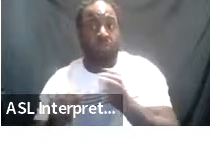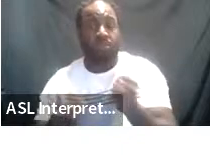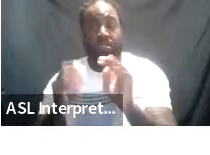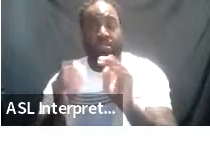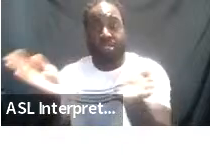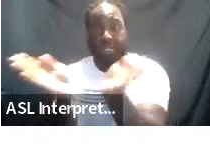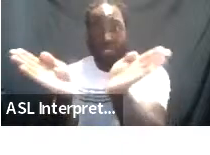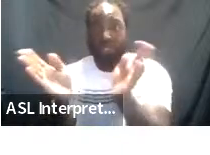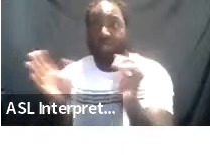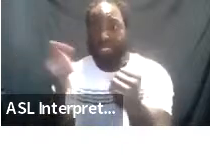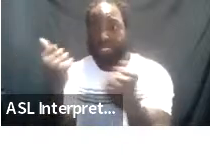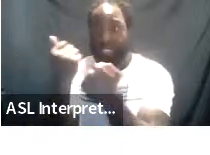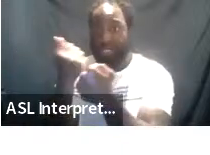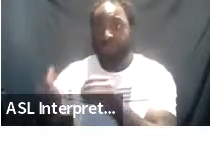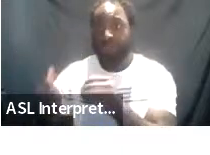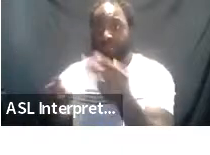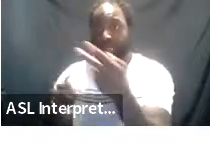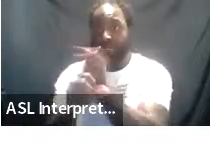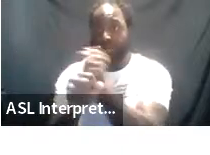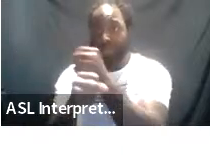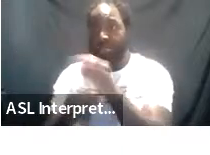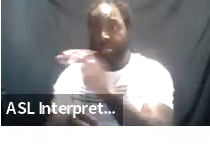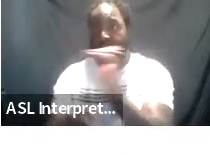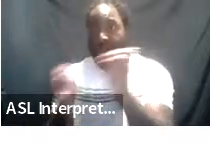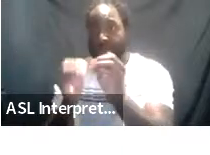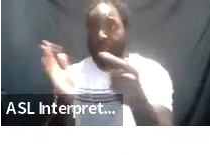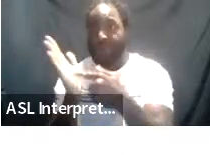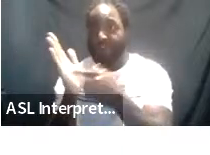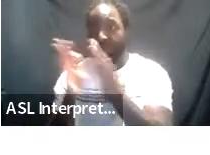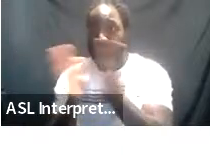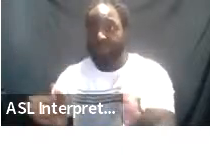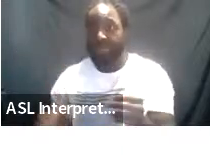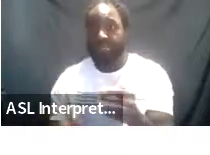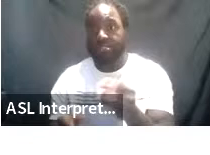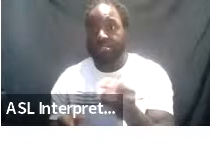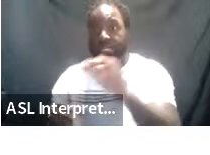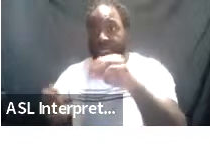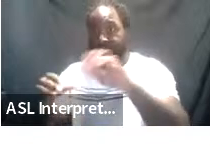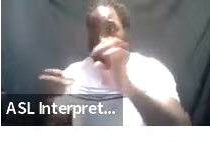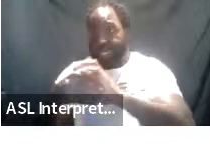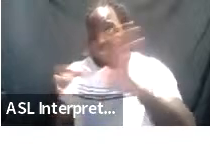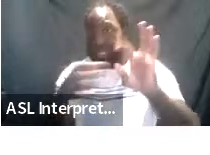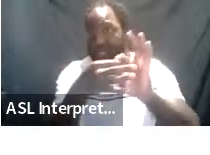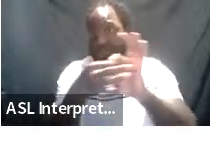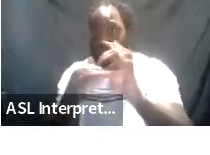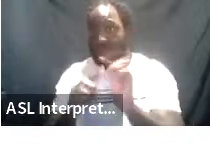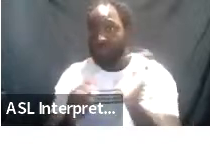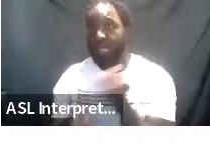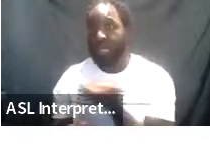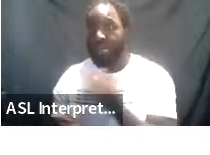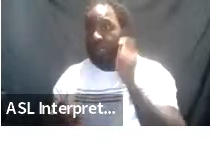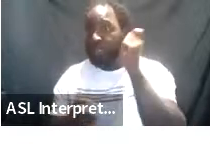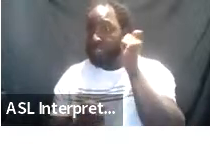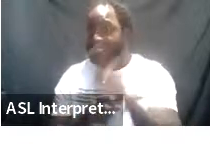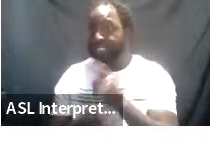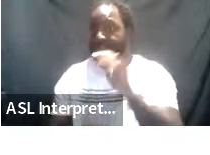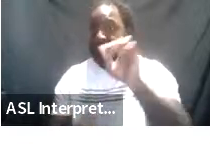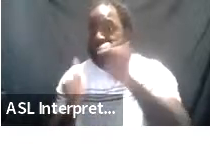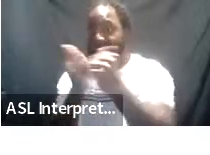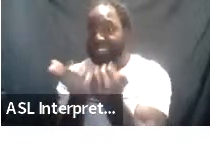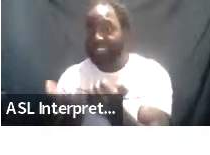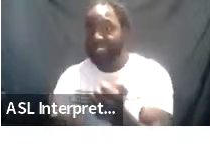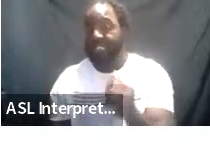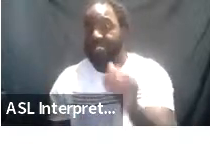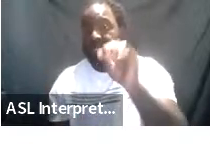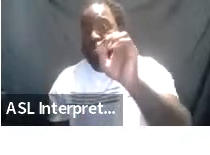support the production of more affordable housing in conjunction with our sister agency, HPD. So for